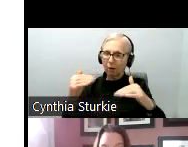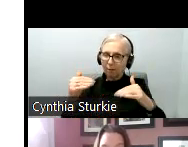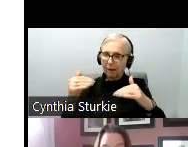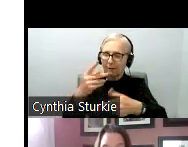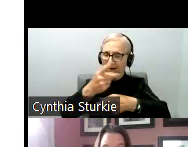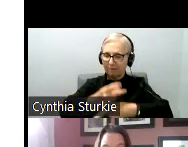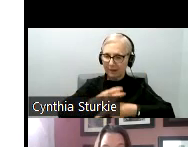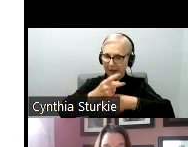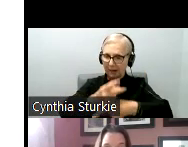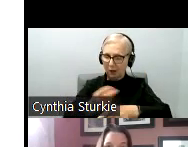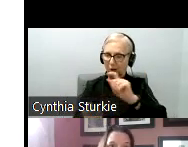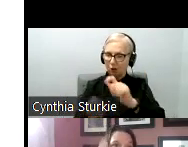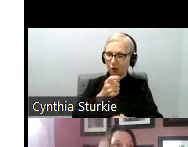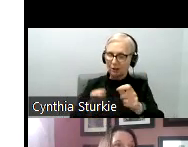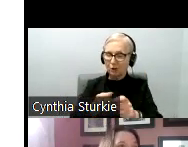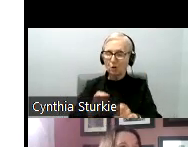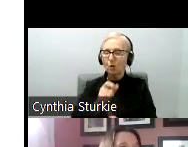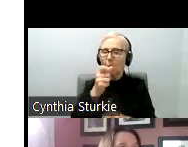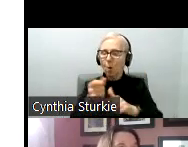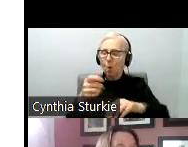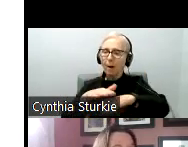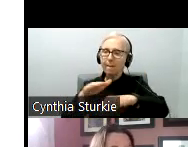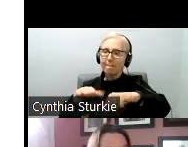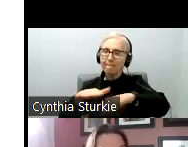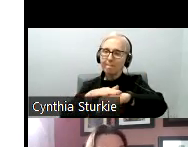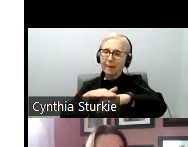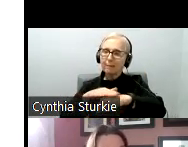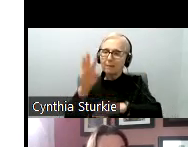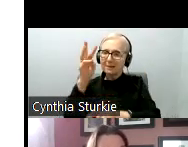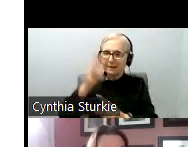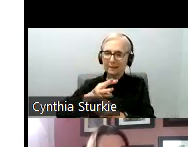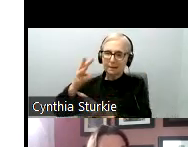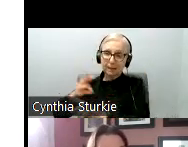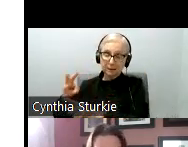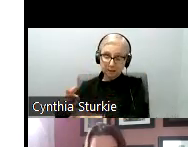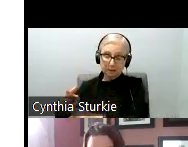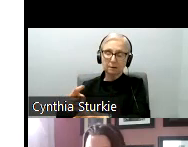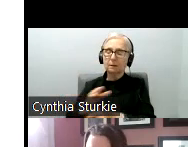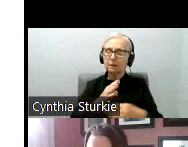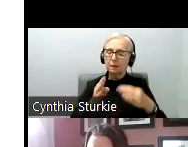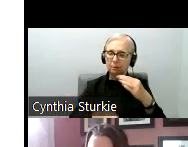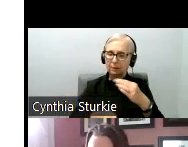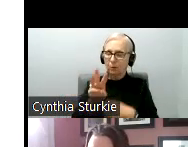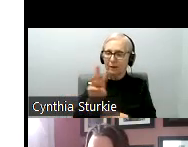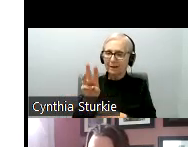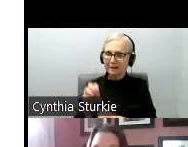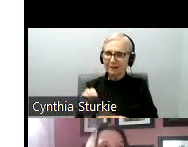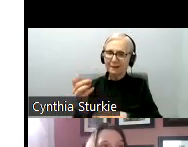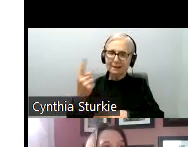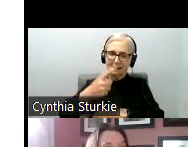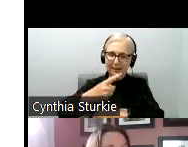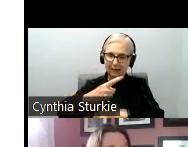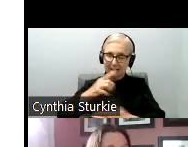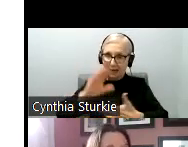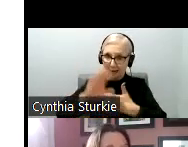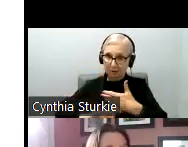or a minimum of every 6 months. The comprehensive assessment is completed within 60 calendar days from the